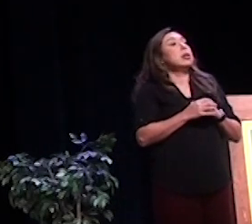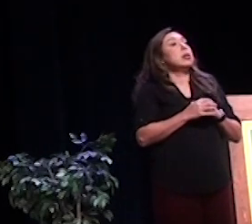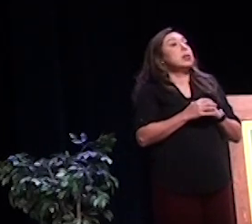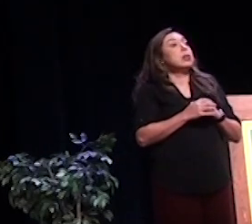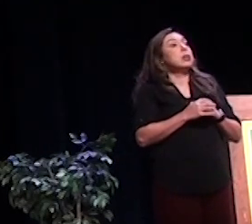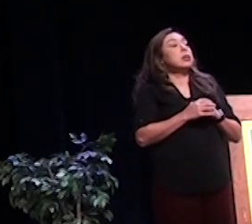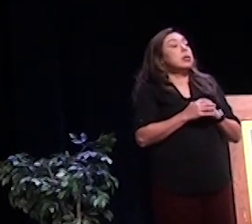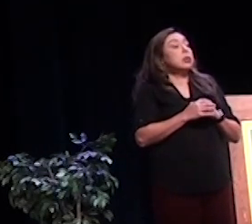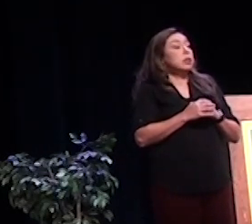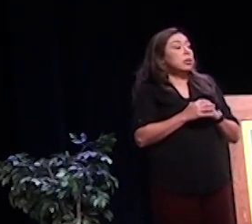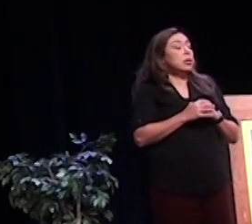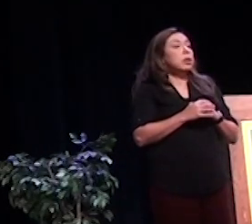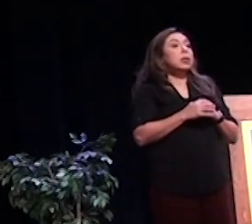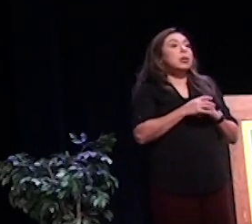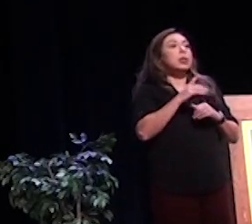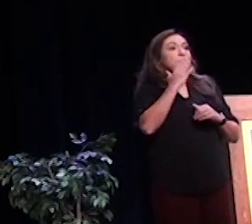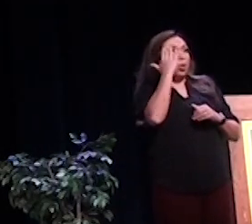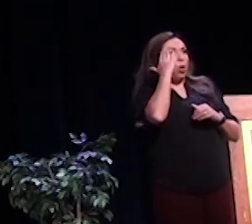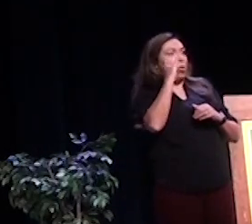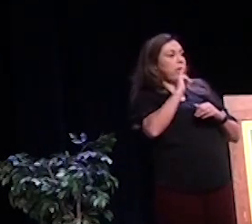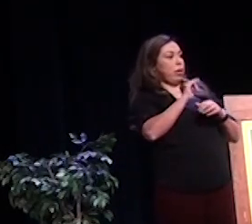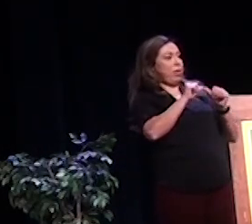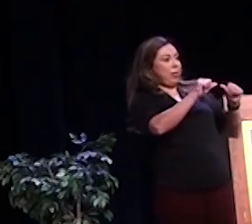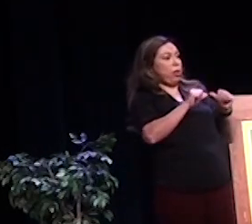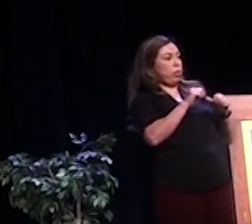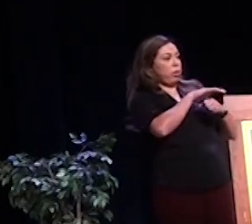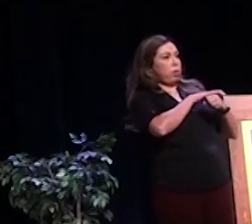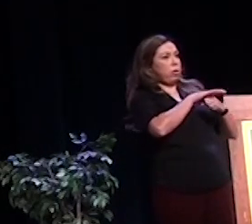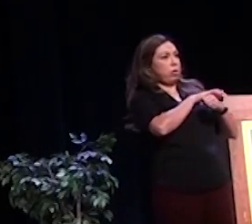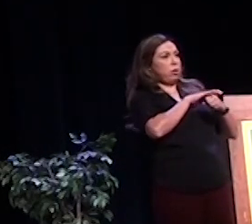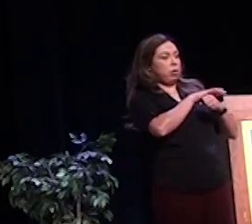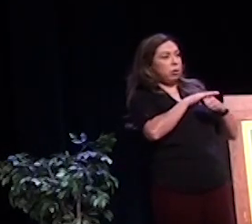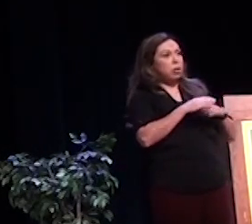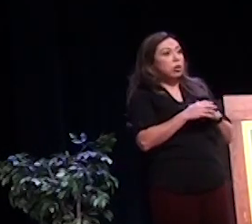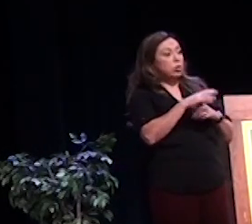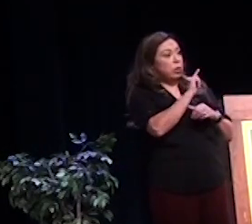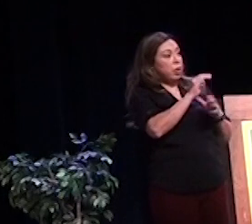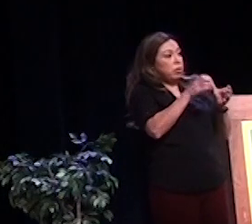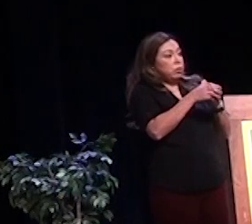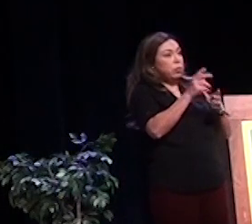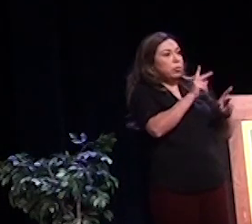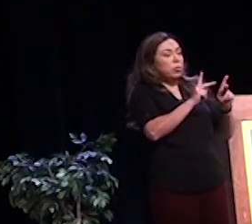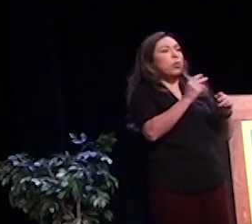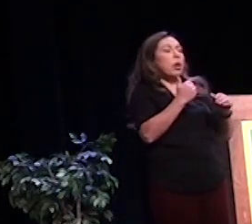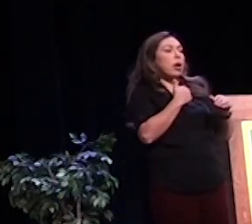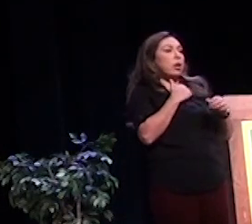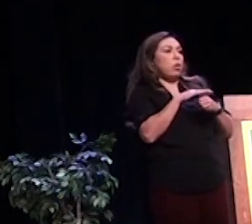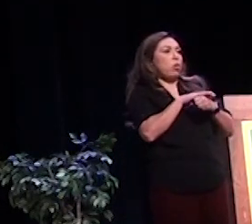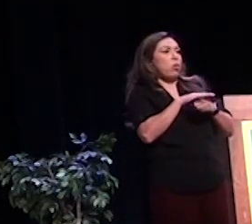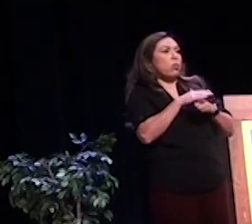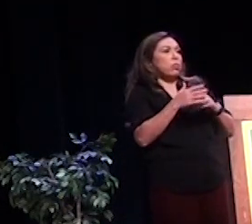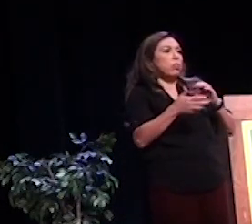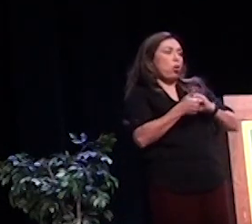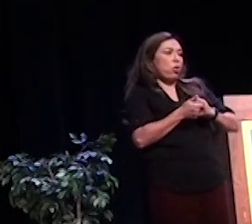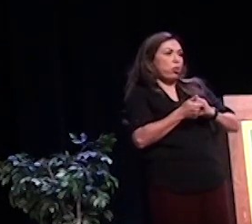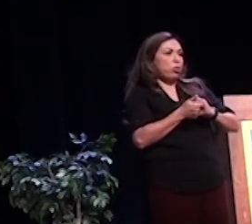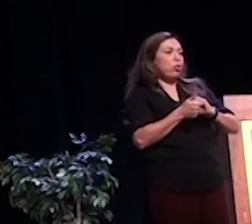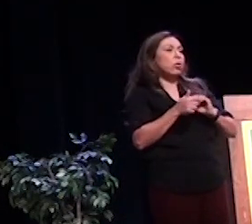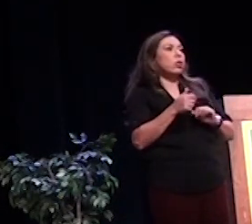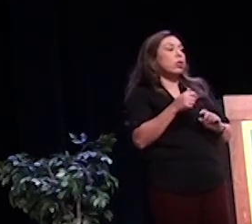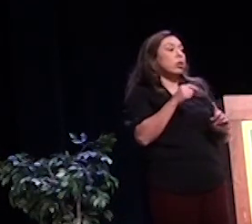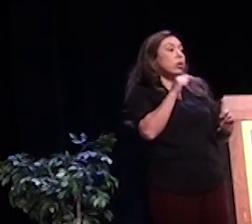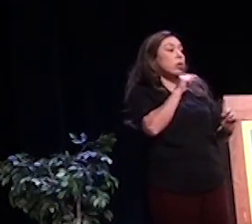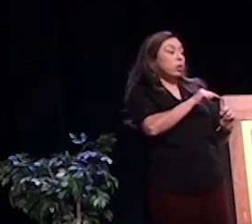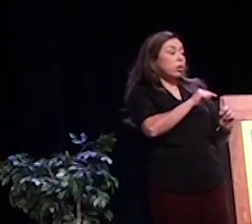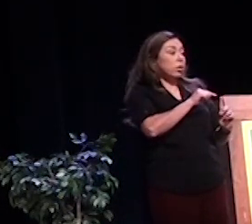not understanding that geography. And so this network of folks, we had a local partner, Prosper West, and